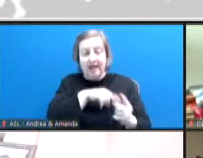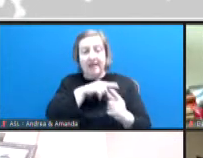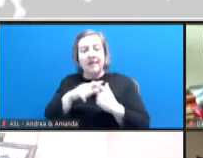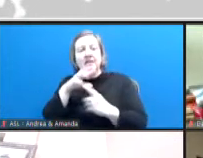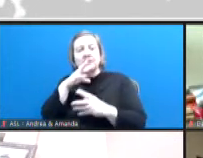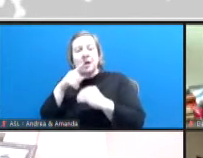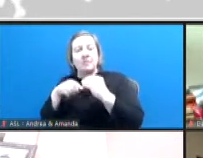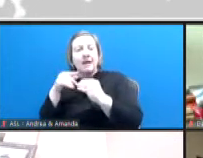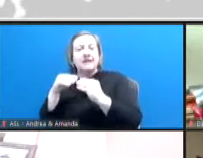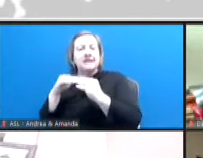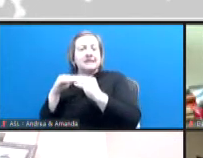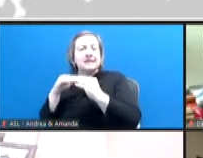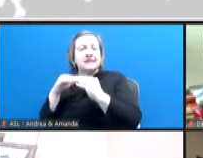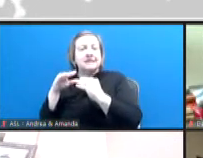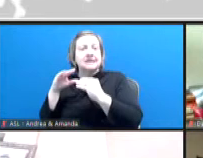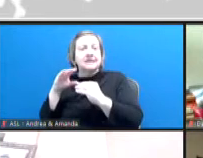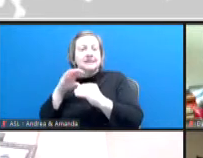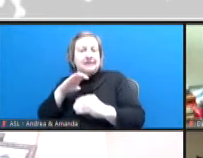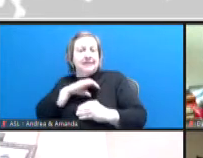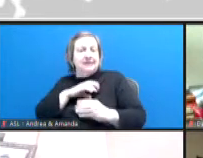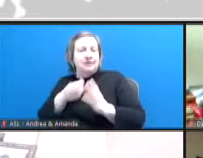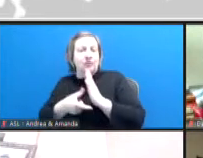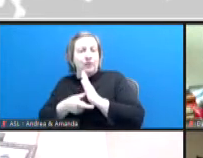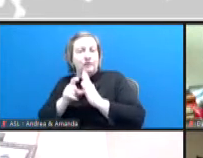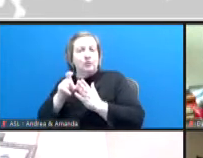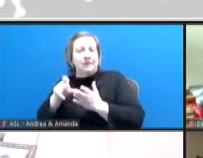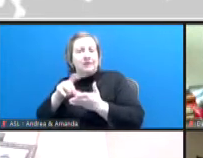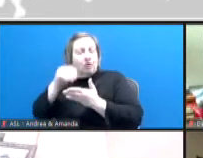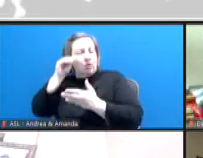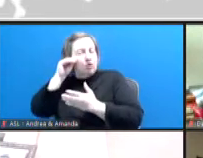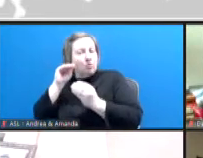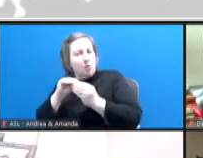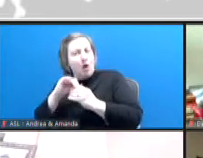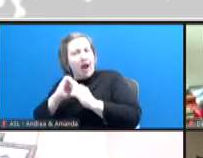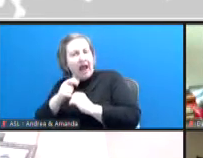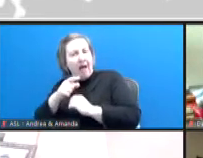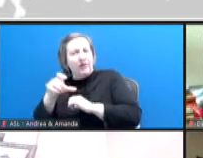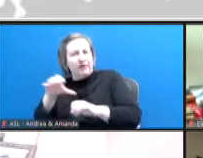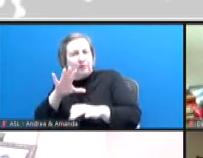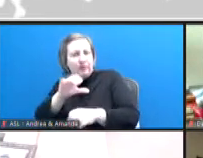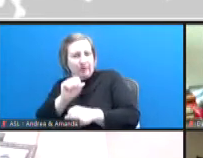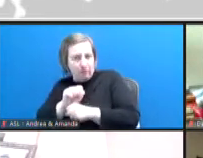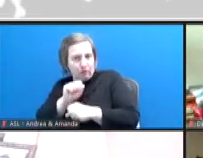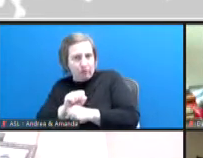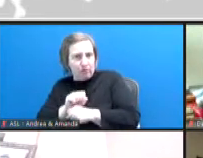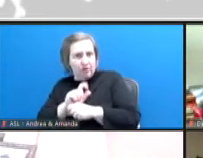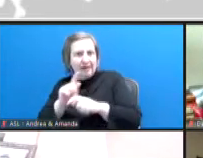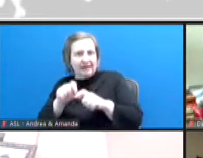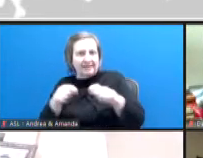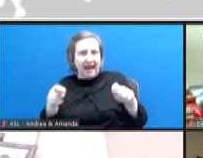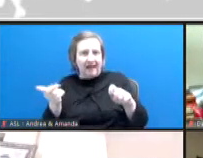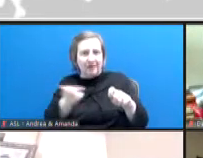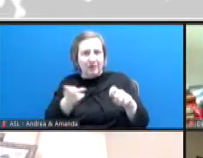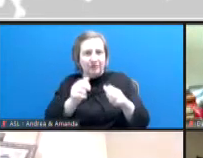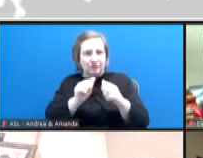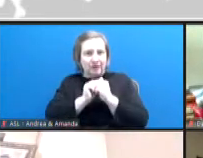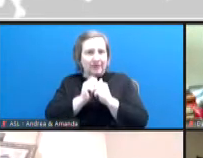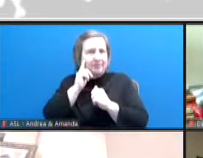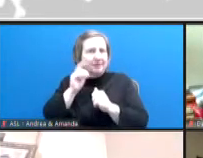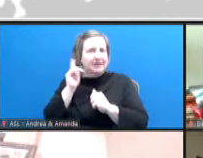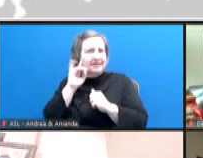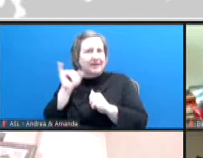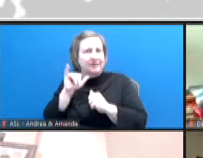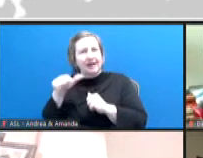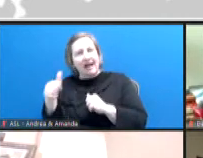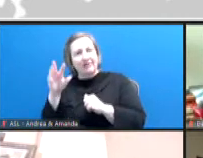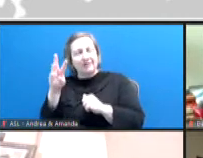review committee needs to learn more about how the police do their work. Were you tying those two things together? Because it sounded like the other six